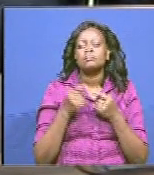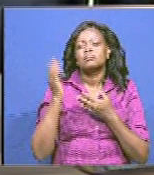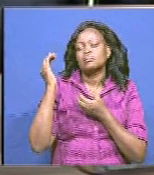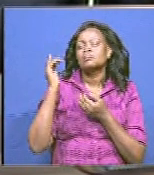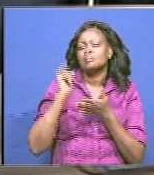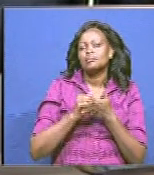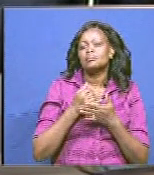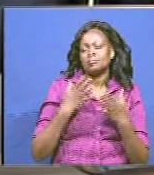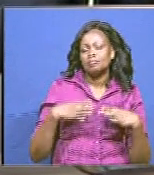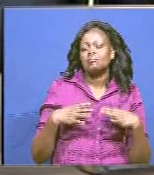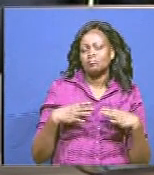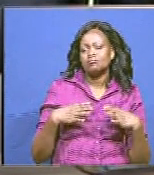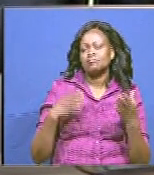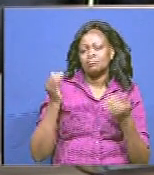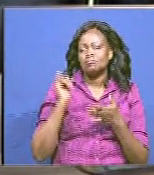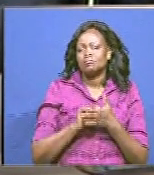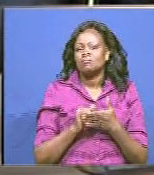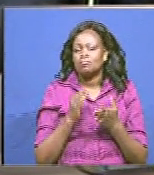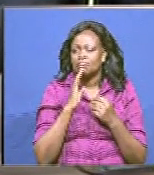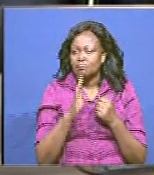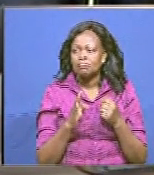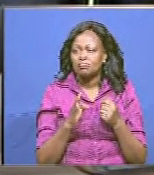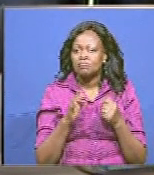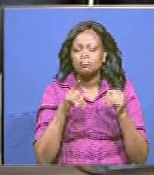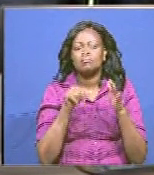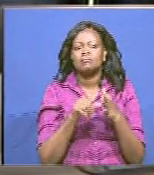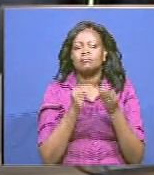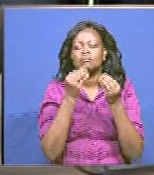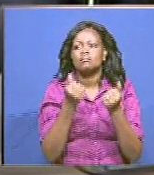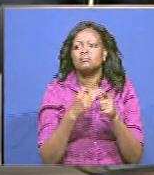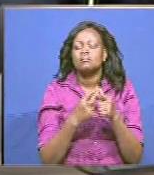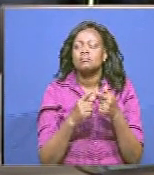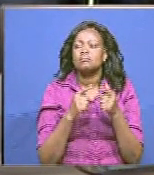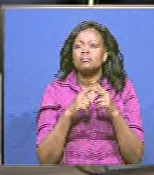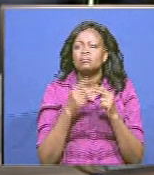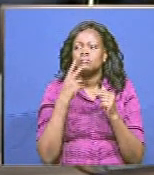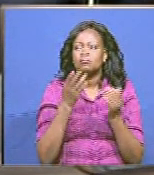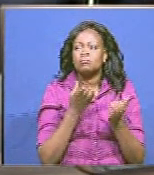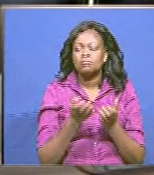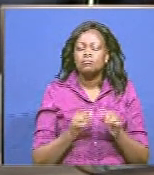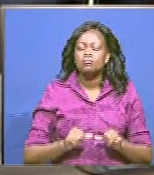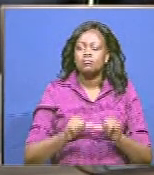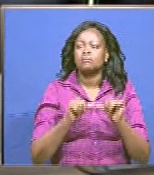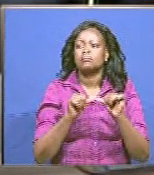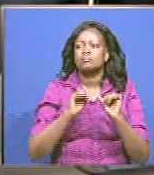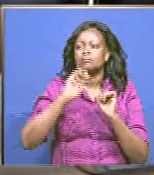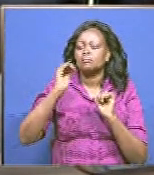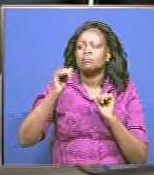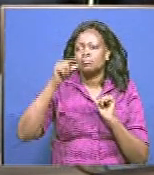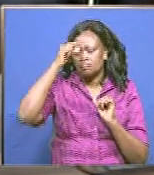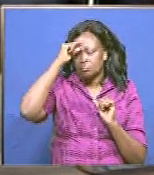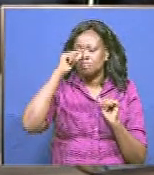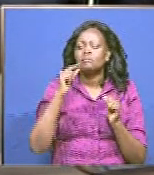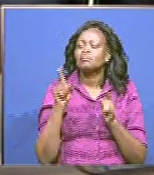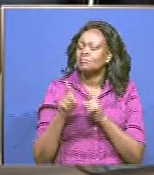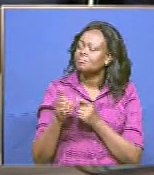Everyone is hoping that perhaps the stalemate will be unlocked and we'll begin to see services continuing within the county governments. I also hope